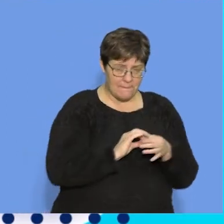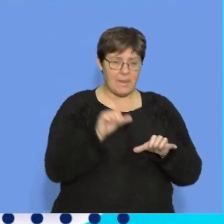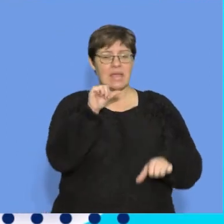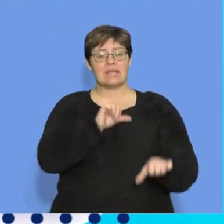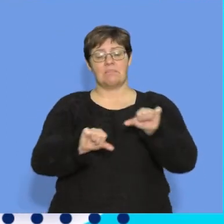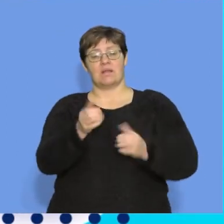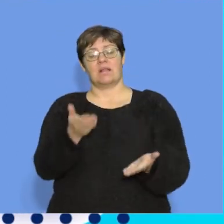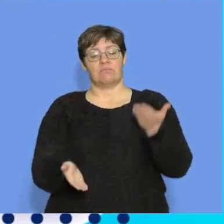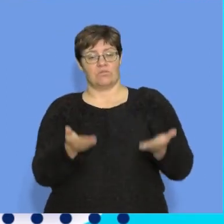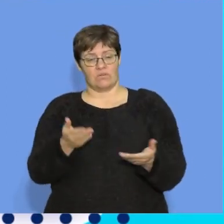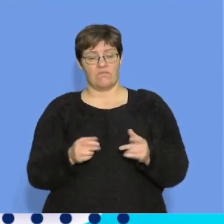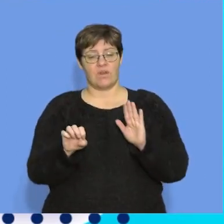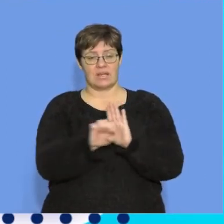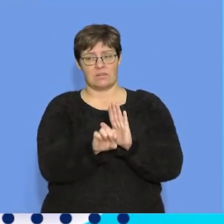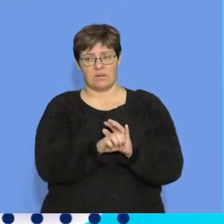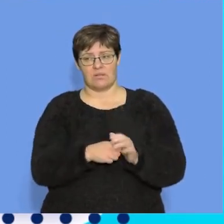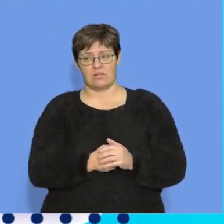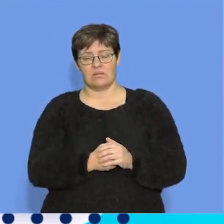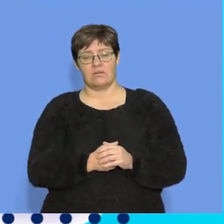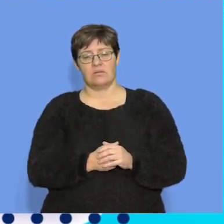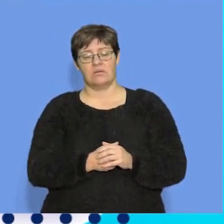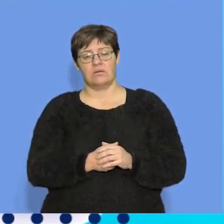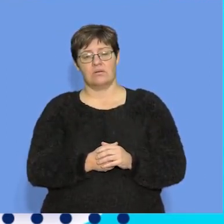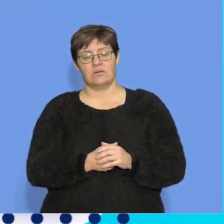chemical equilibrium as an example. So